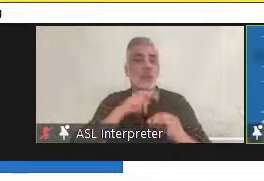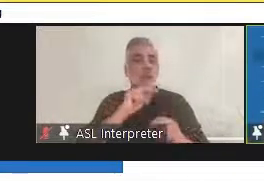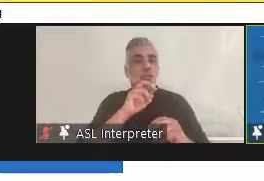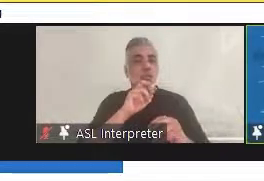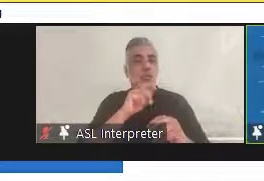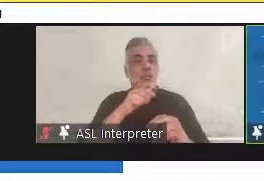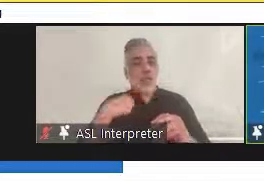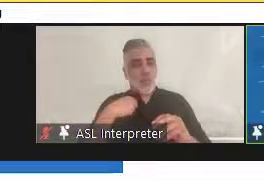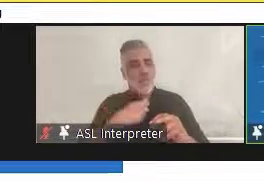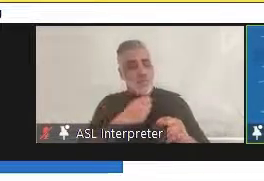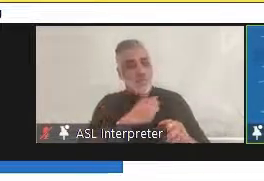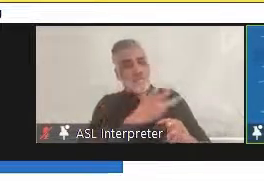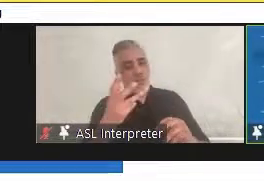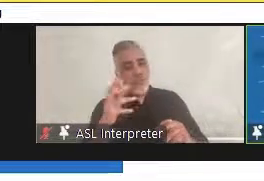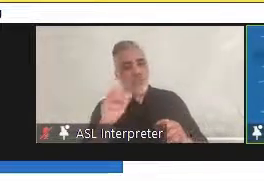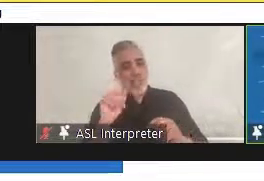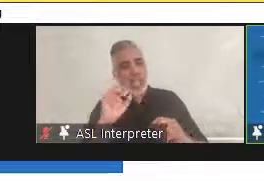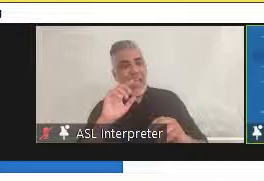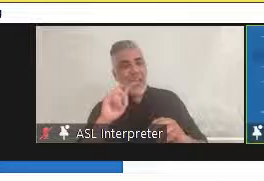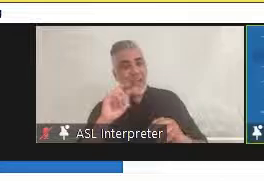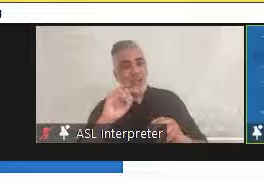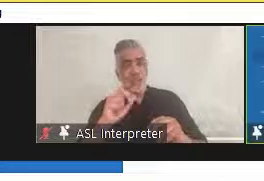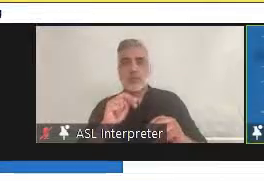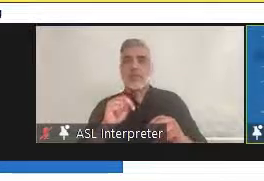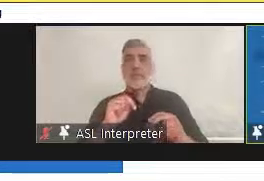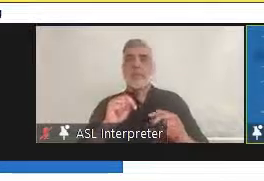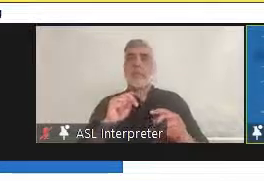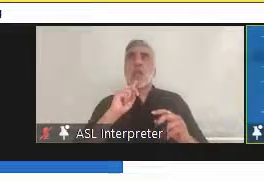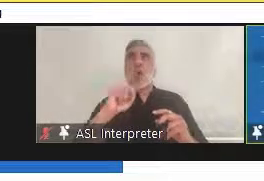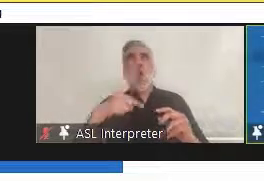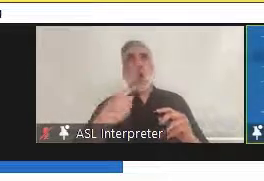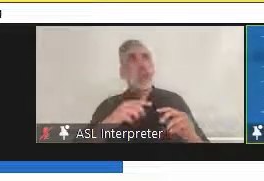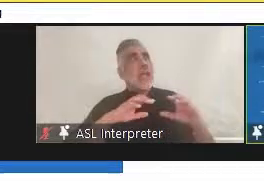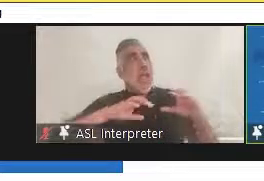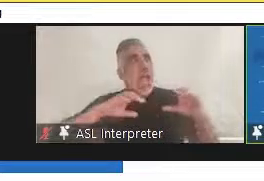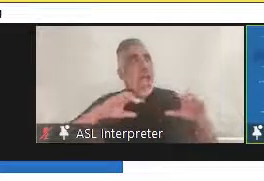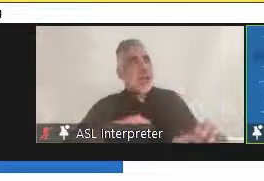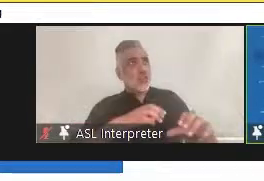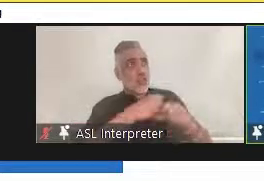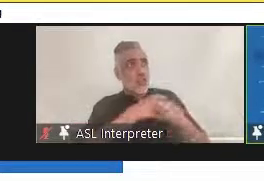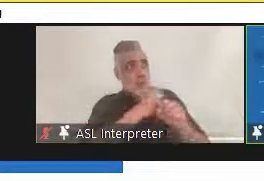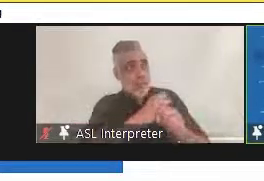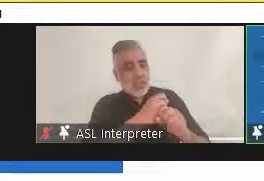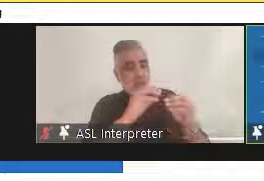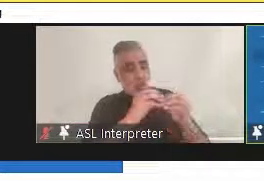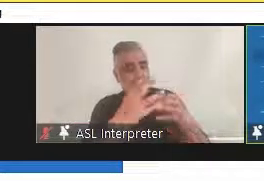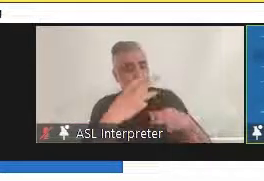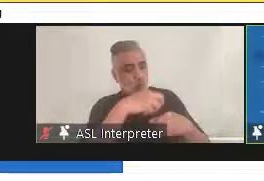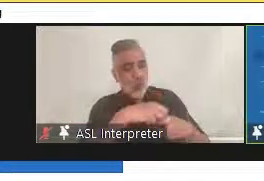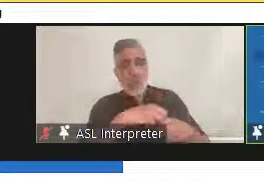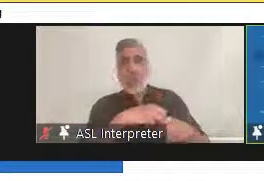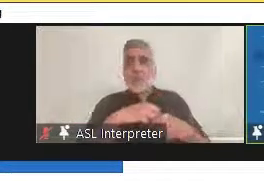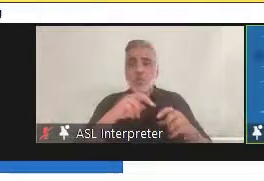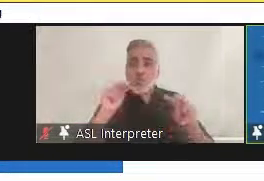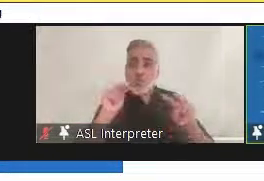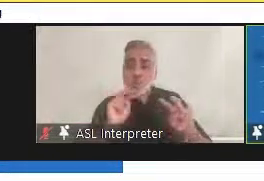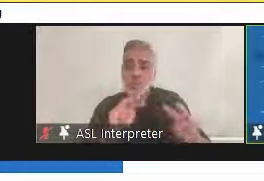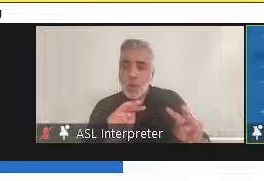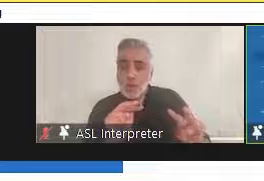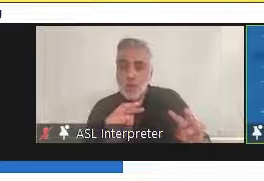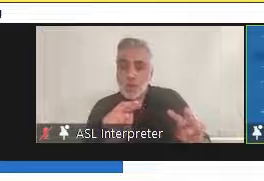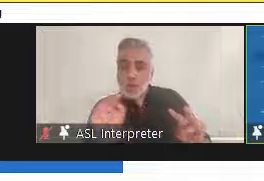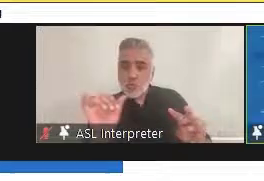varied actions. Not only you take different actions to make components inclusive, but you also monitor. So we